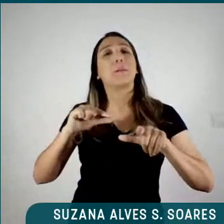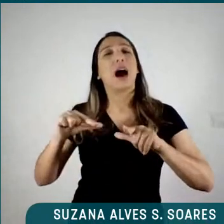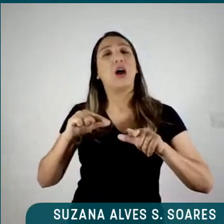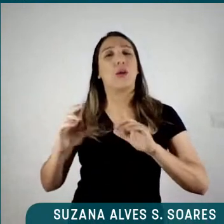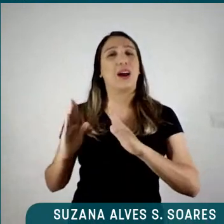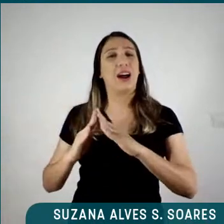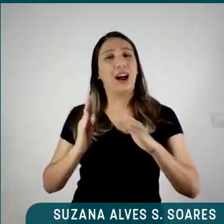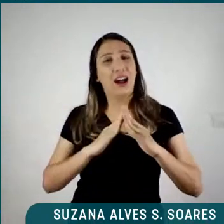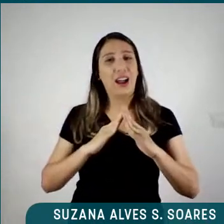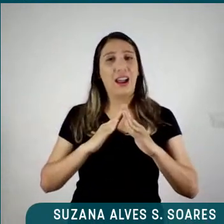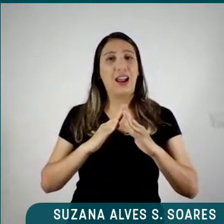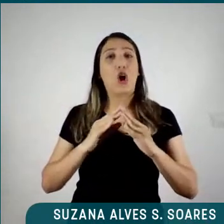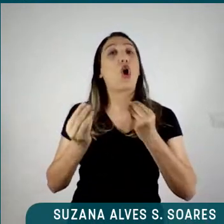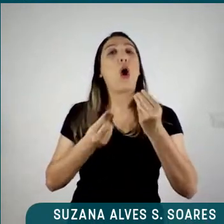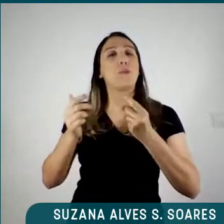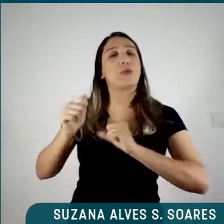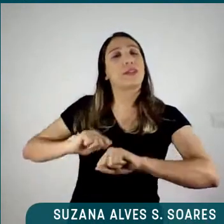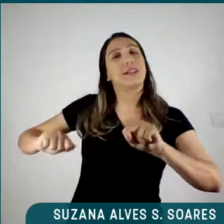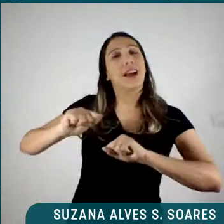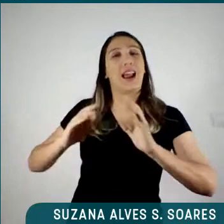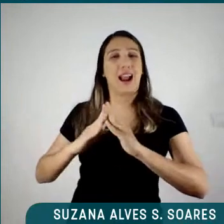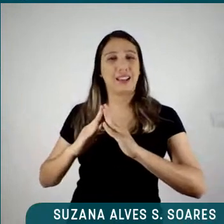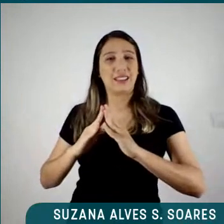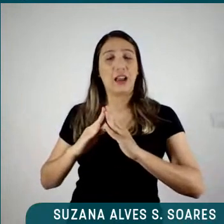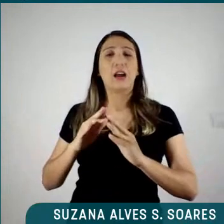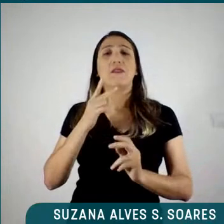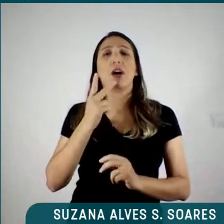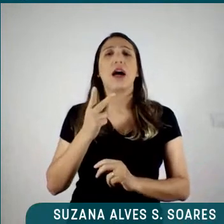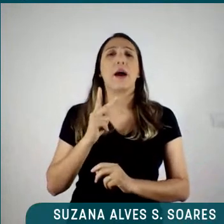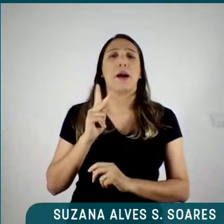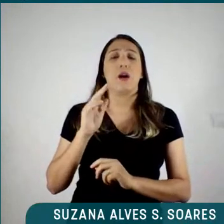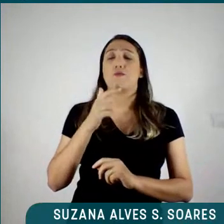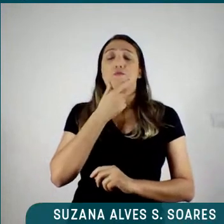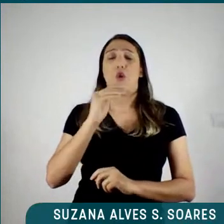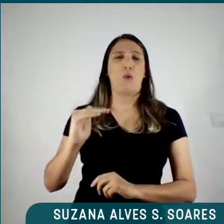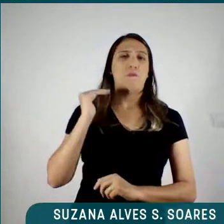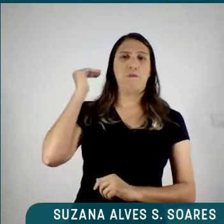to do her household work because she believed that